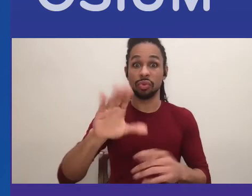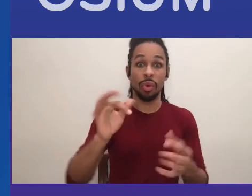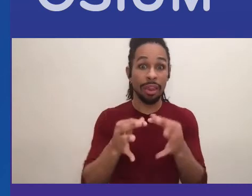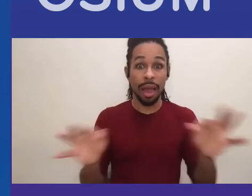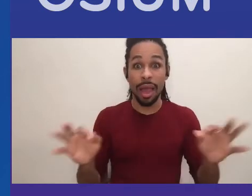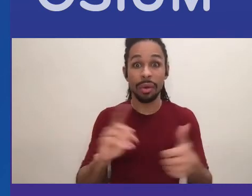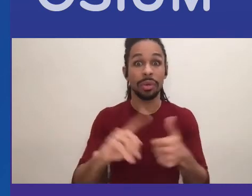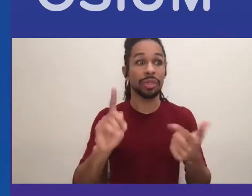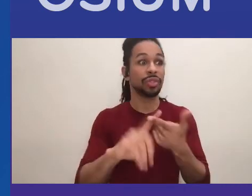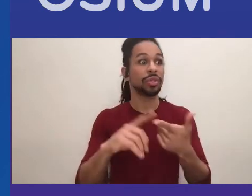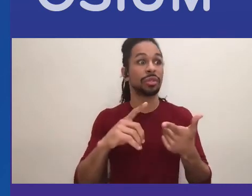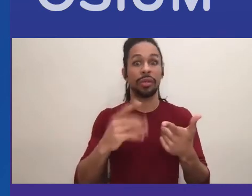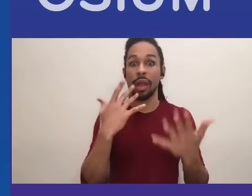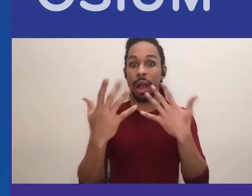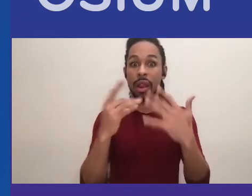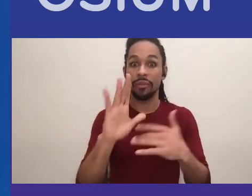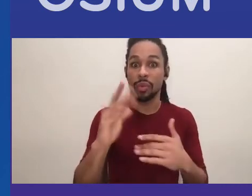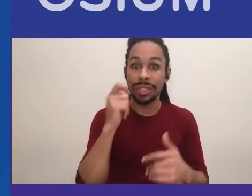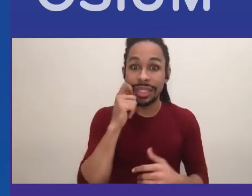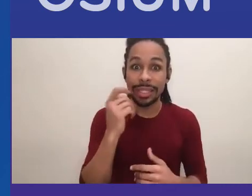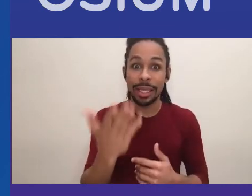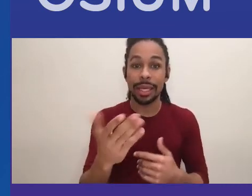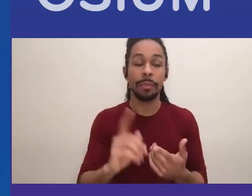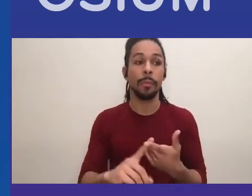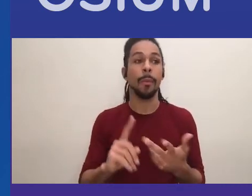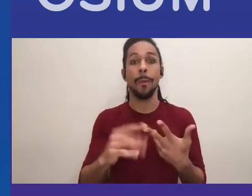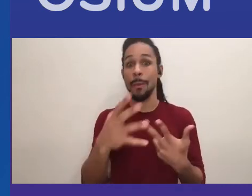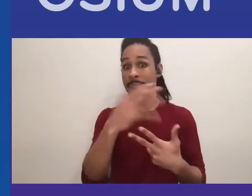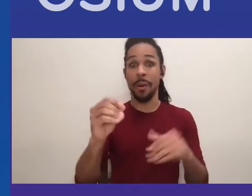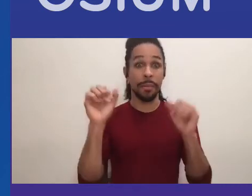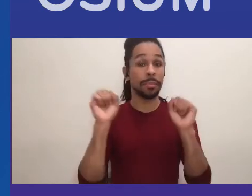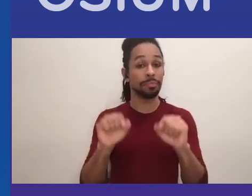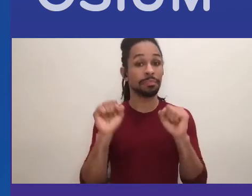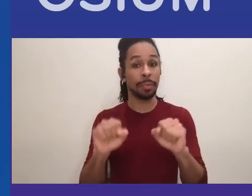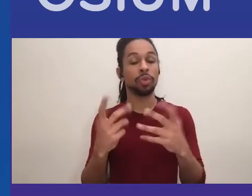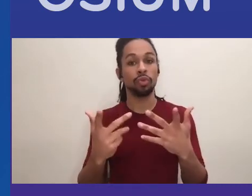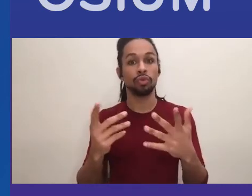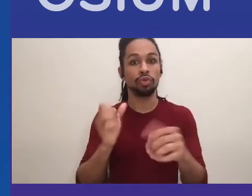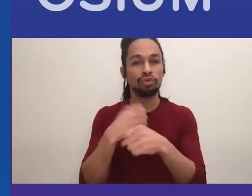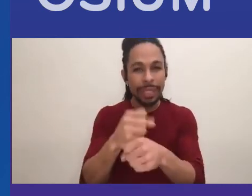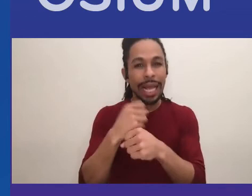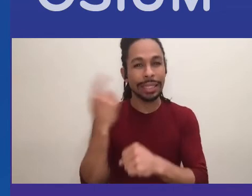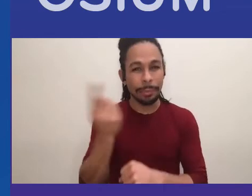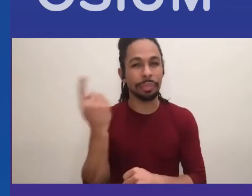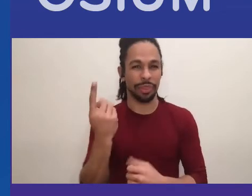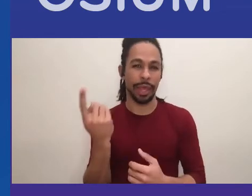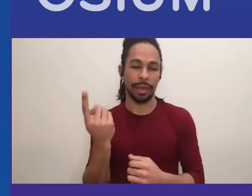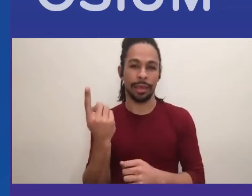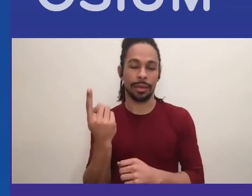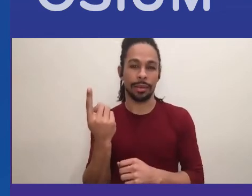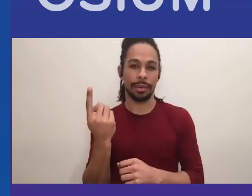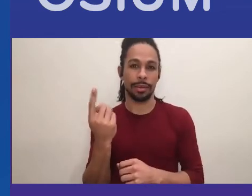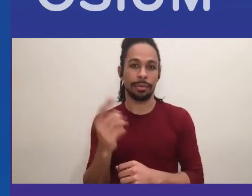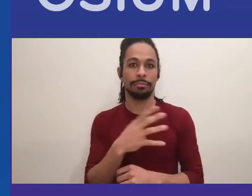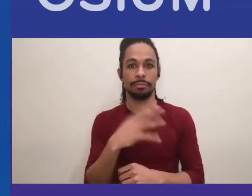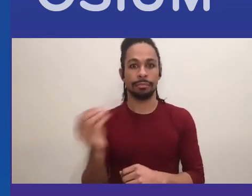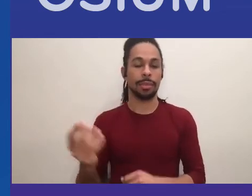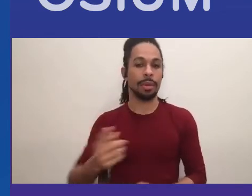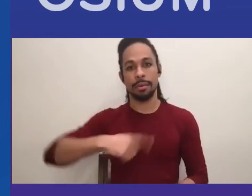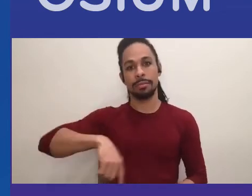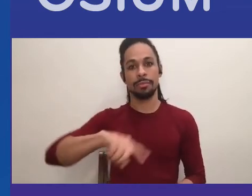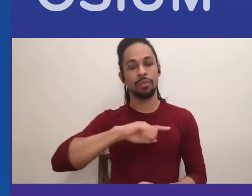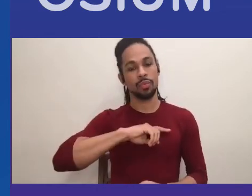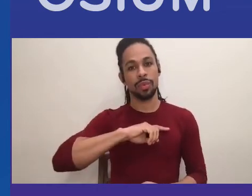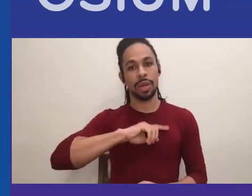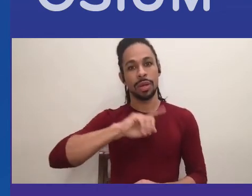skin, but to be able to create something. And we are